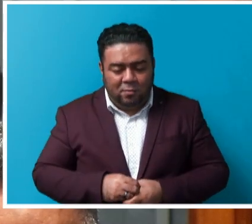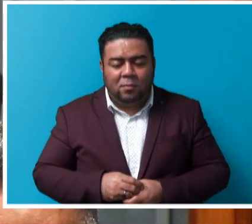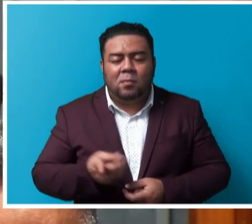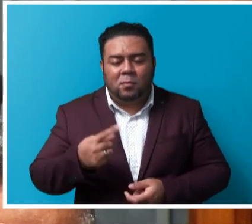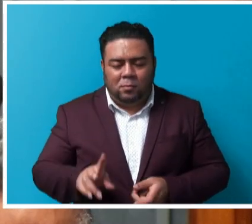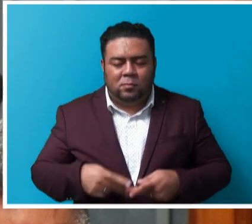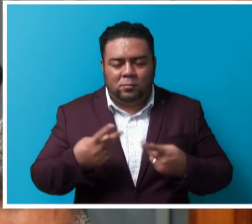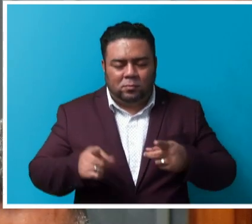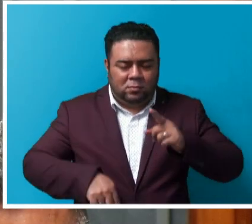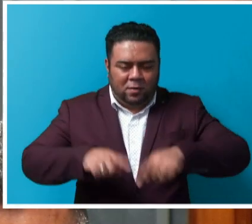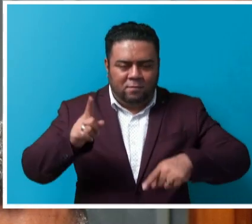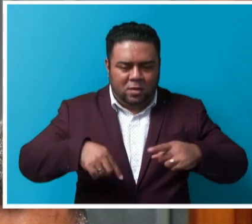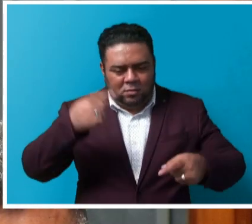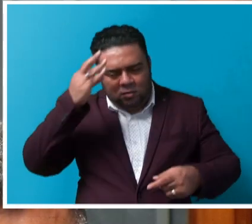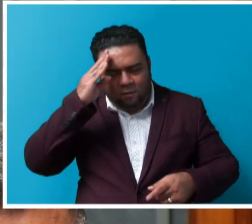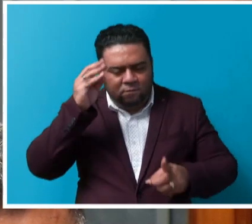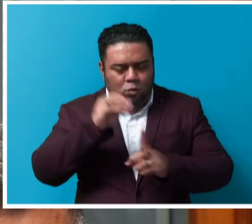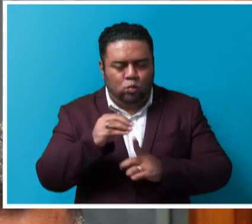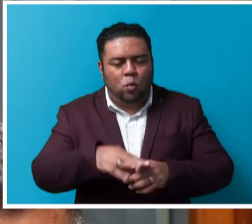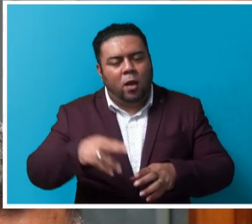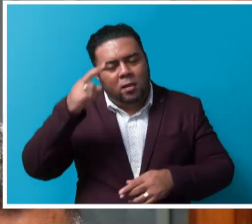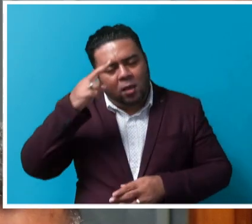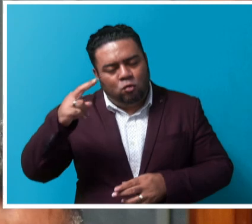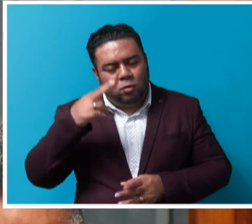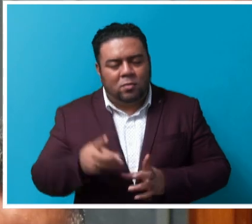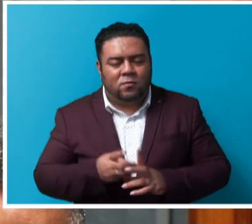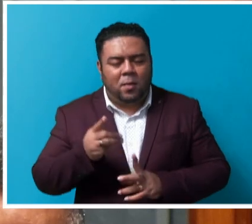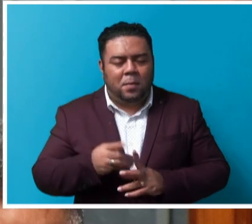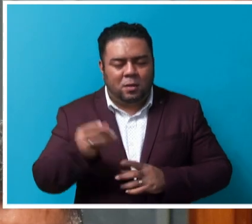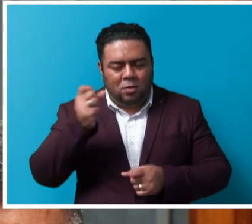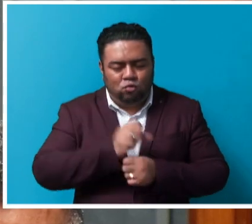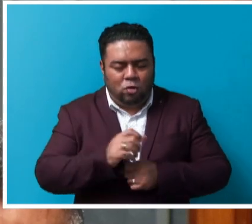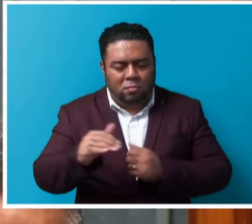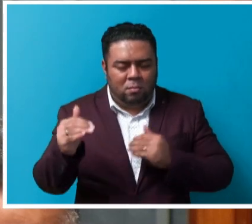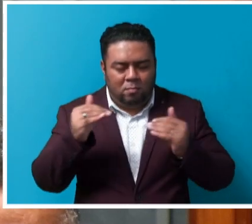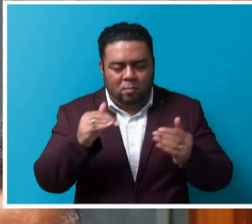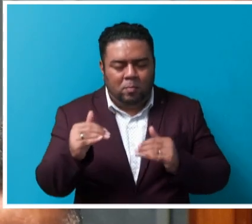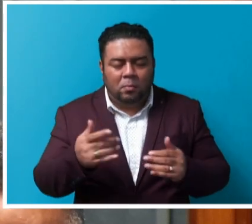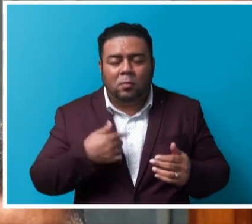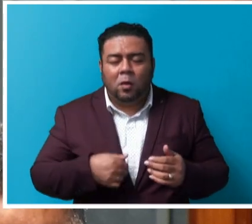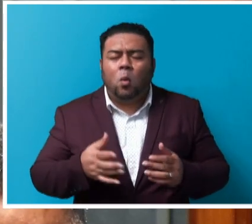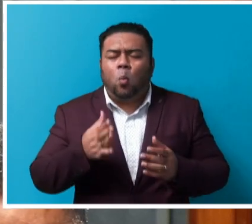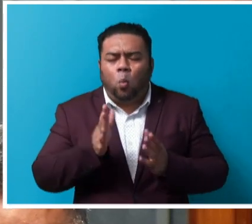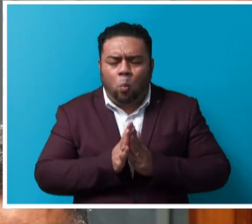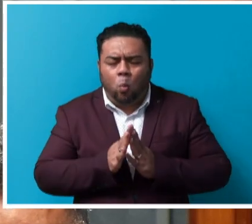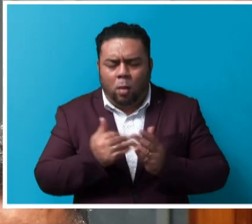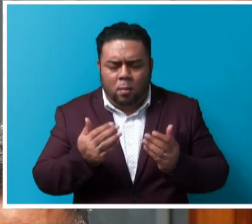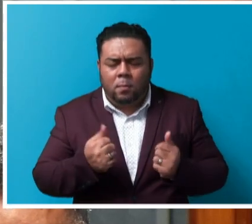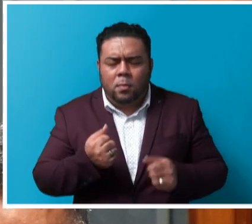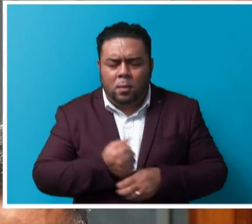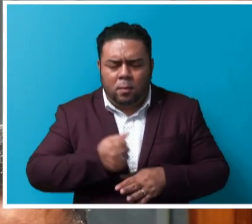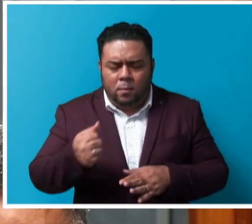and bring diverse perspectives to our national development agenda. Mr. Speaker, I welcome the government's commitment